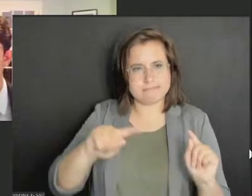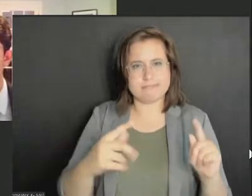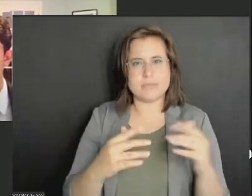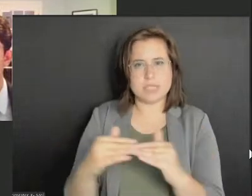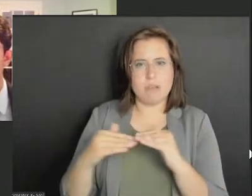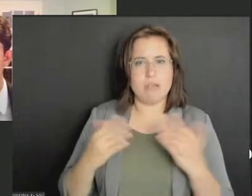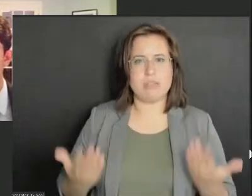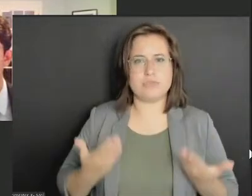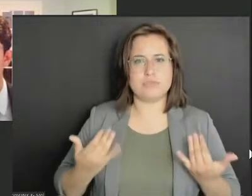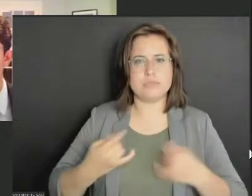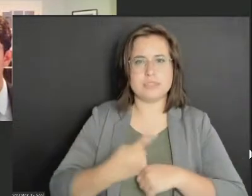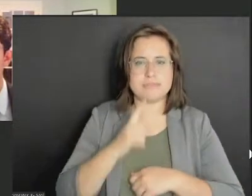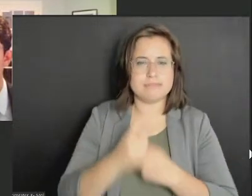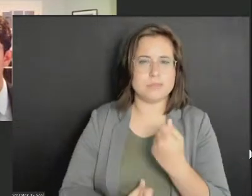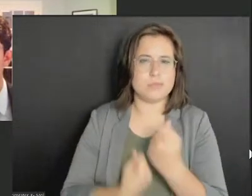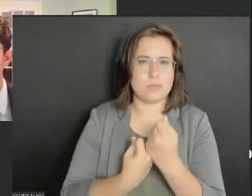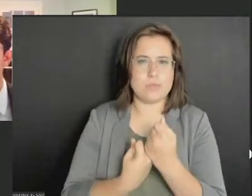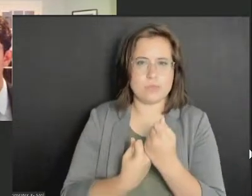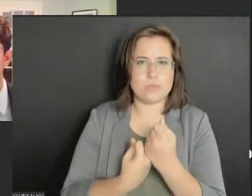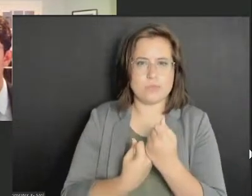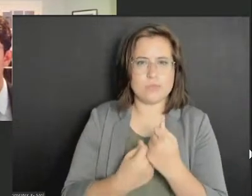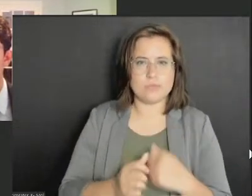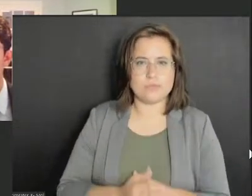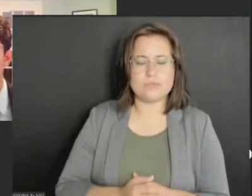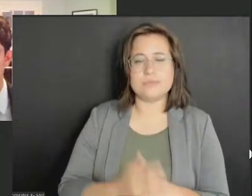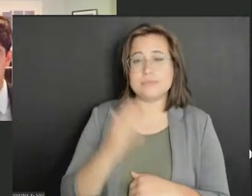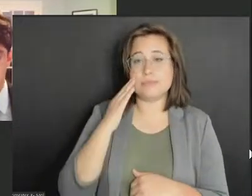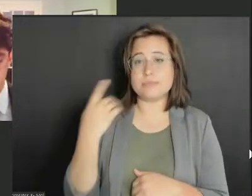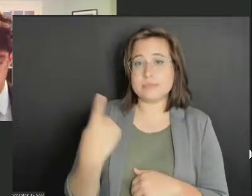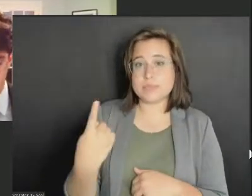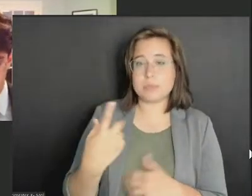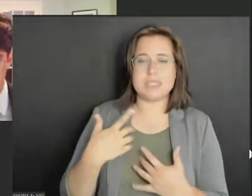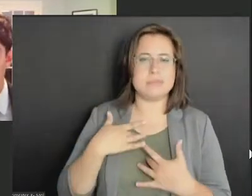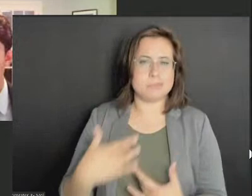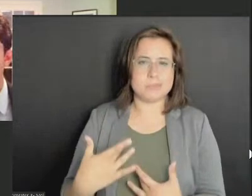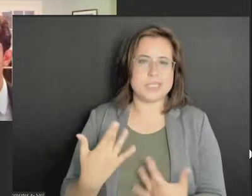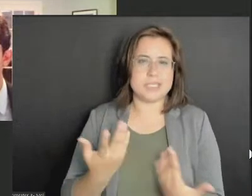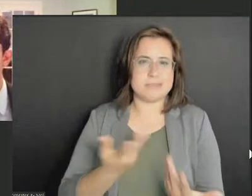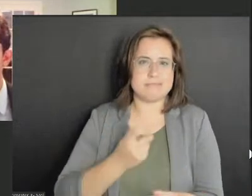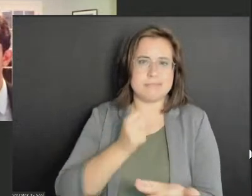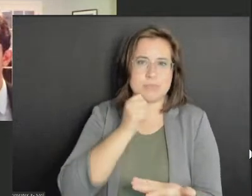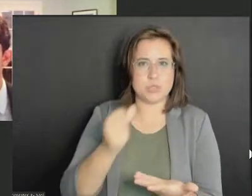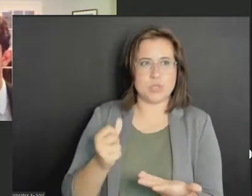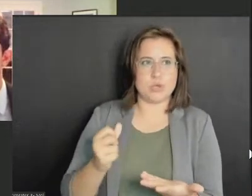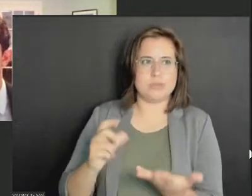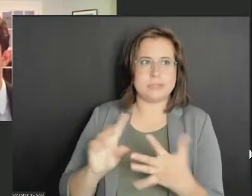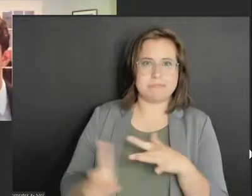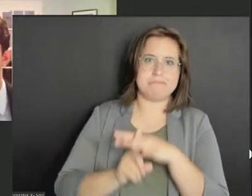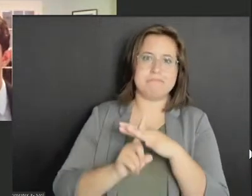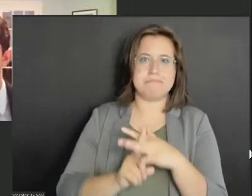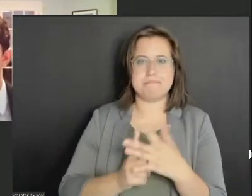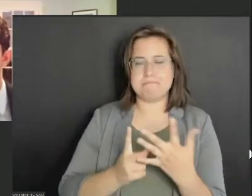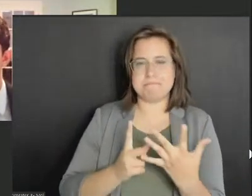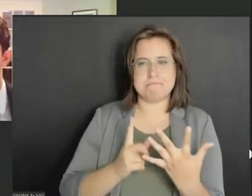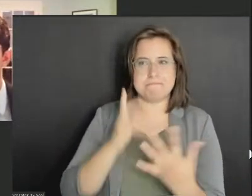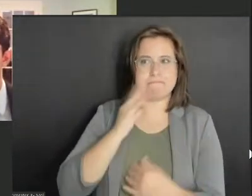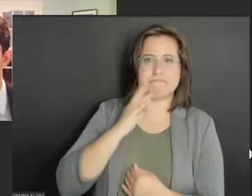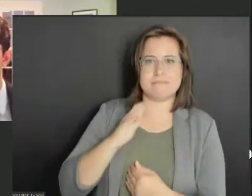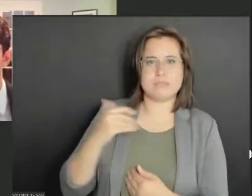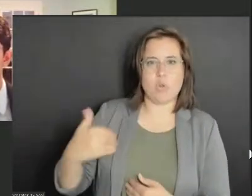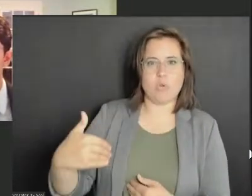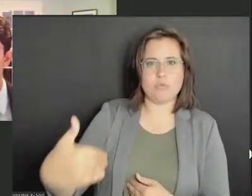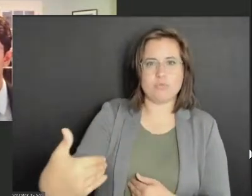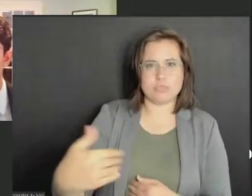are so supportive of this. I know that it's something that we don't necessarily run into all the time. I know that this has been a source of